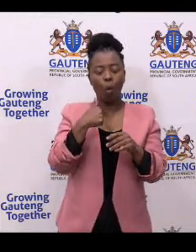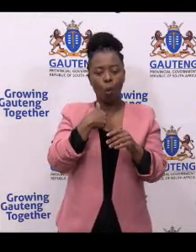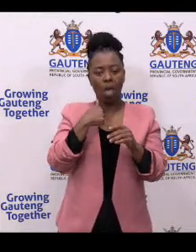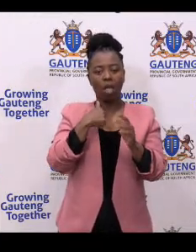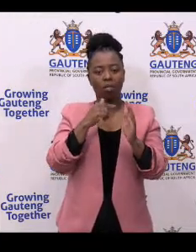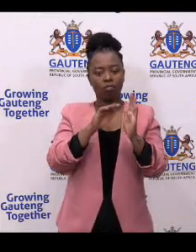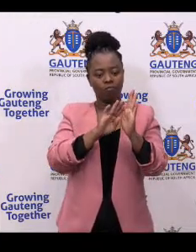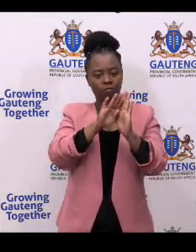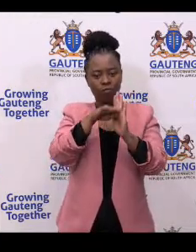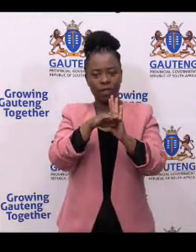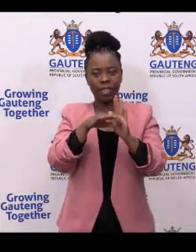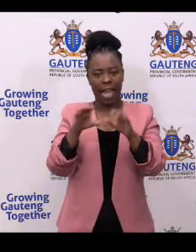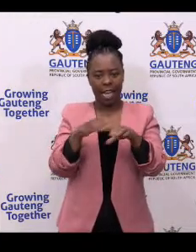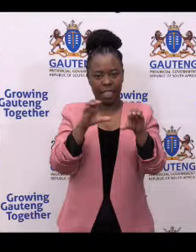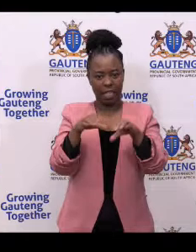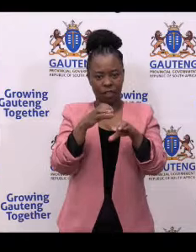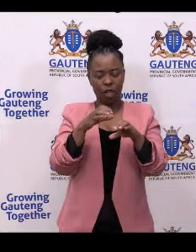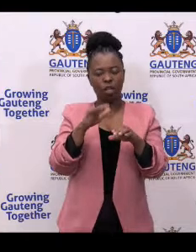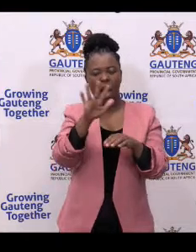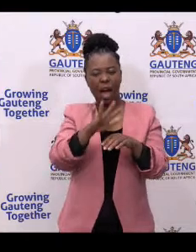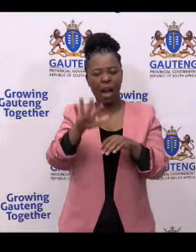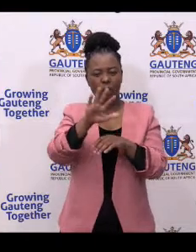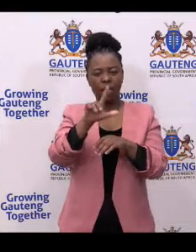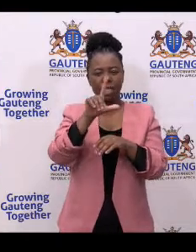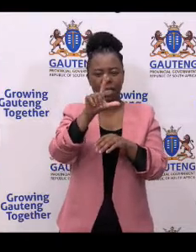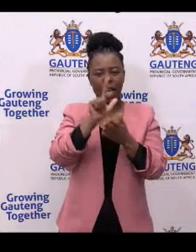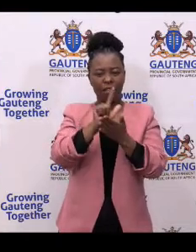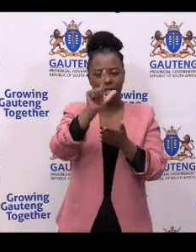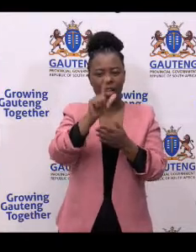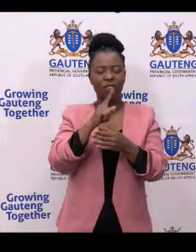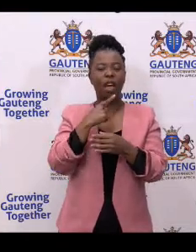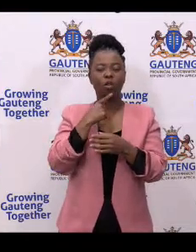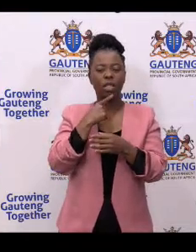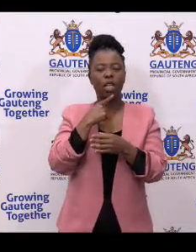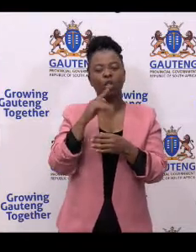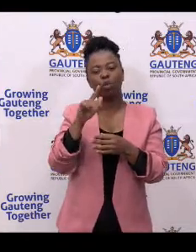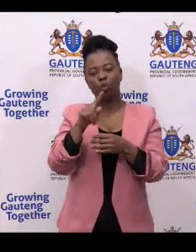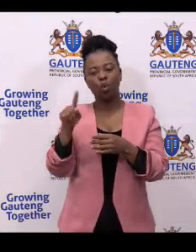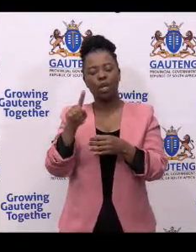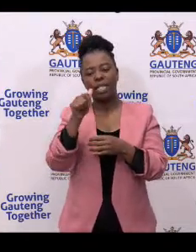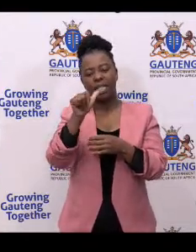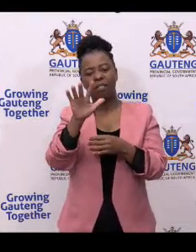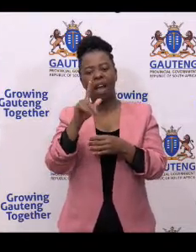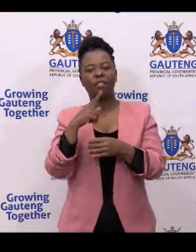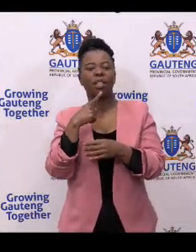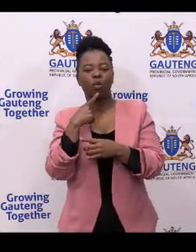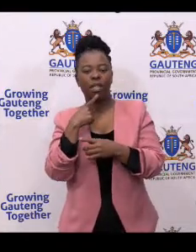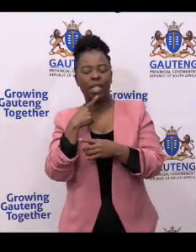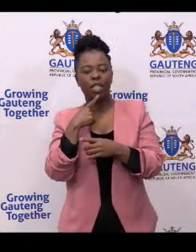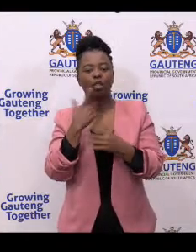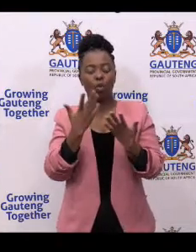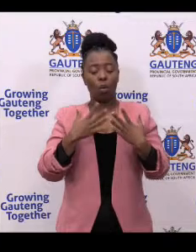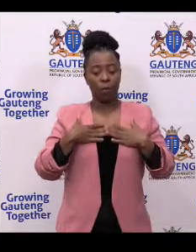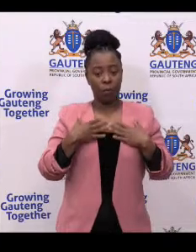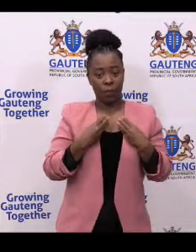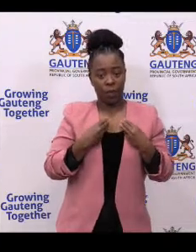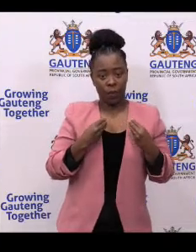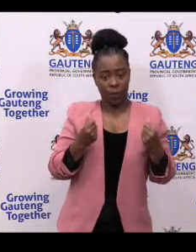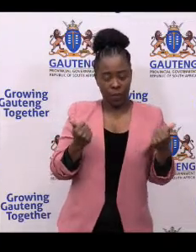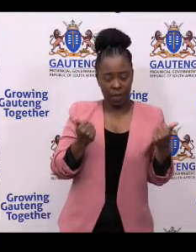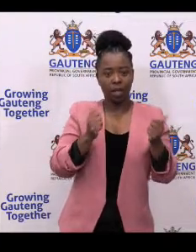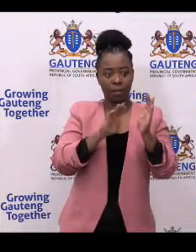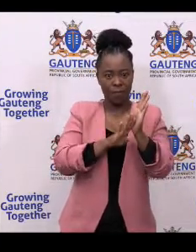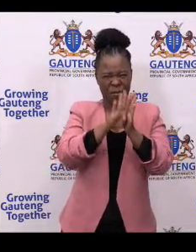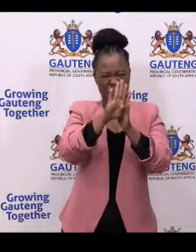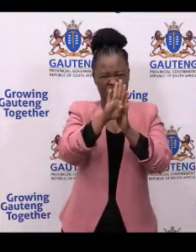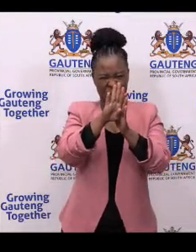terms of active cases to around 70,000 from around 65,000. And in terms of recoveries, we also have